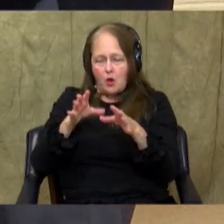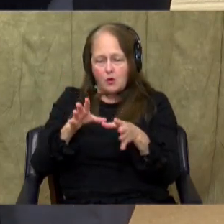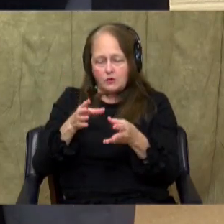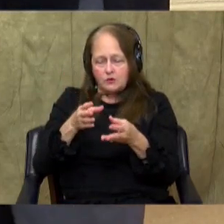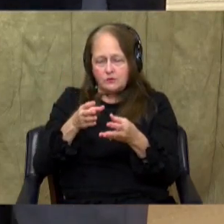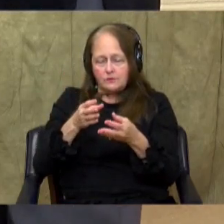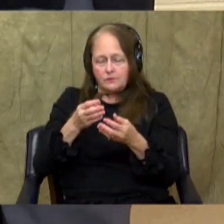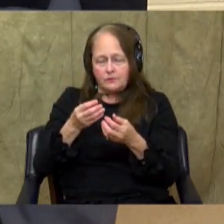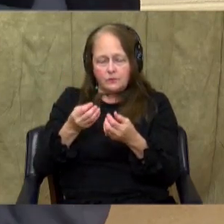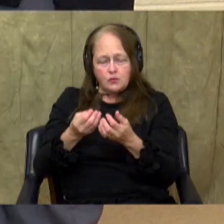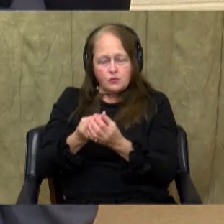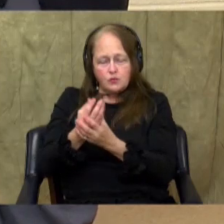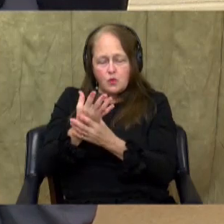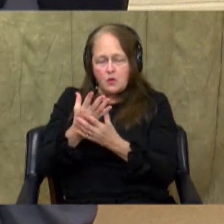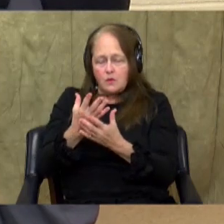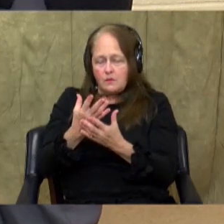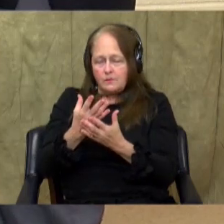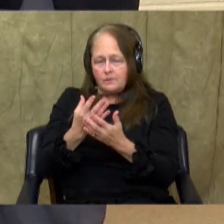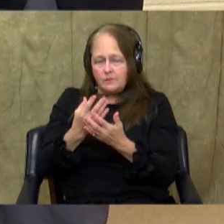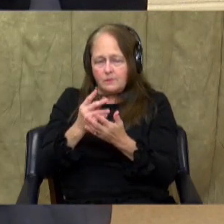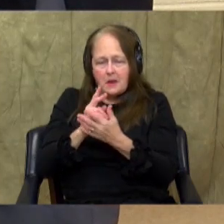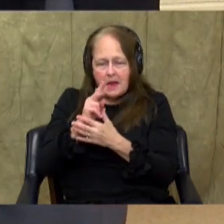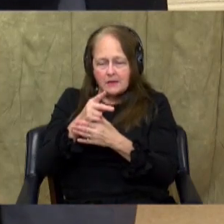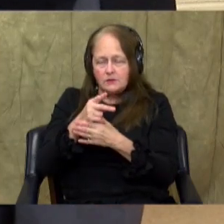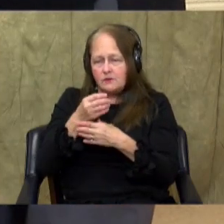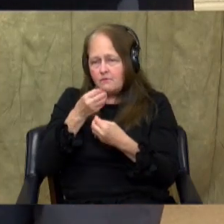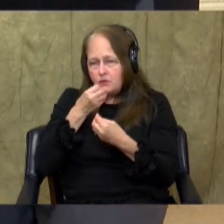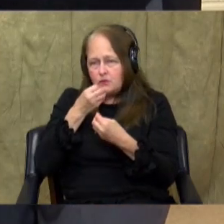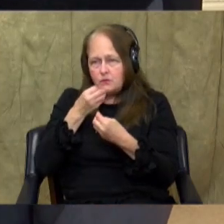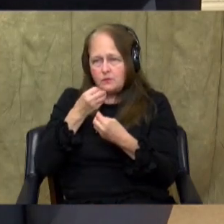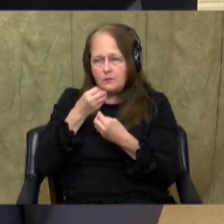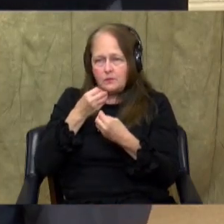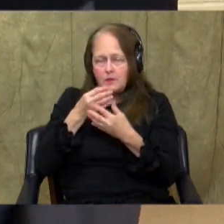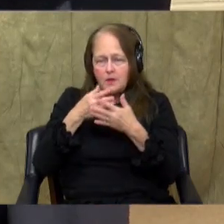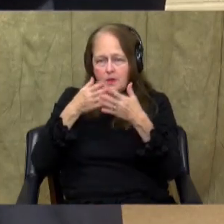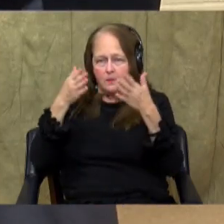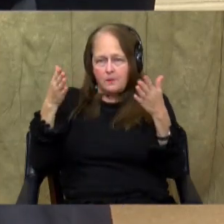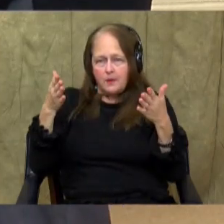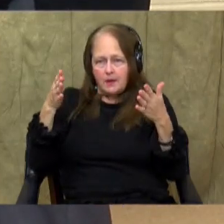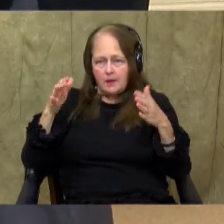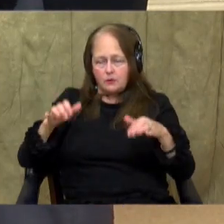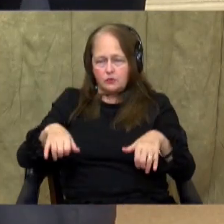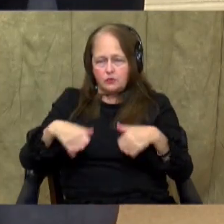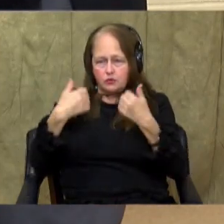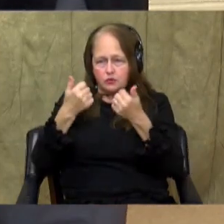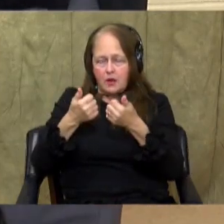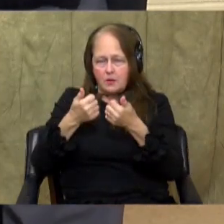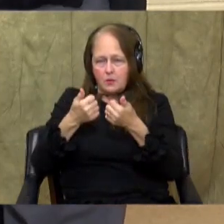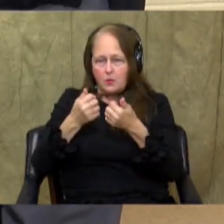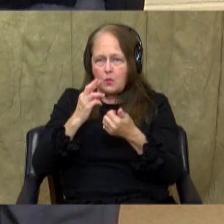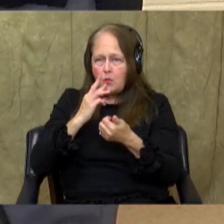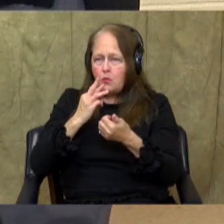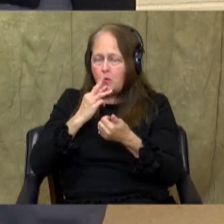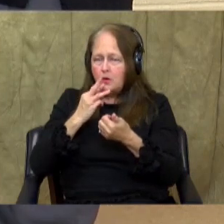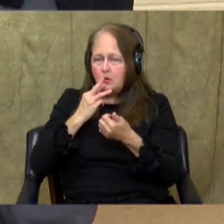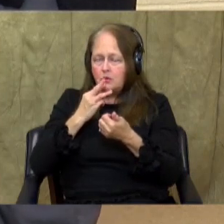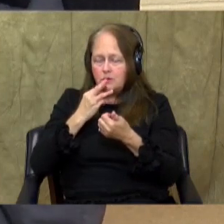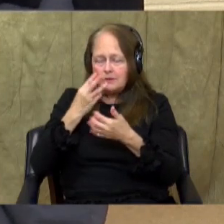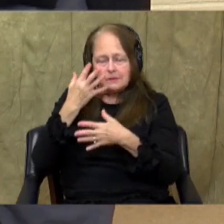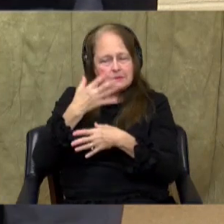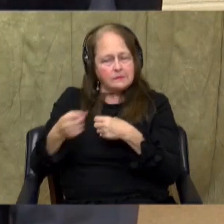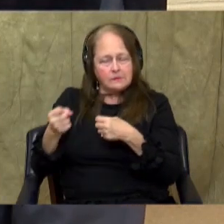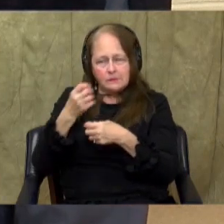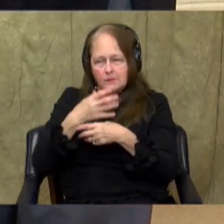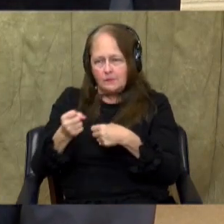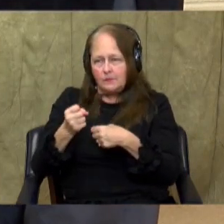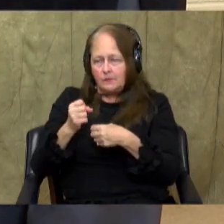that damage the biodiversity of sub-Saharan Africa. A big challenge in sub-Saharan Africa is our water scarcity,